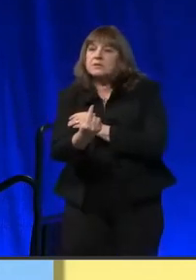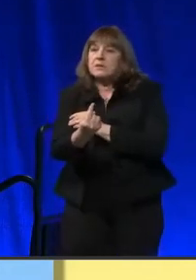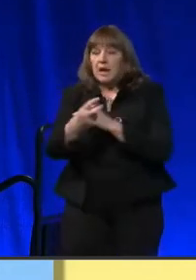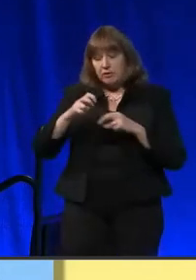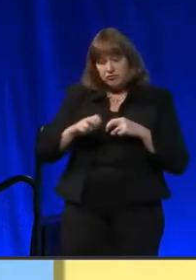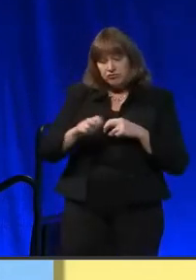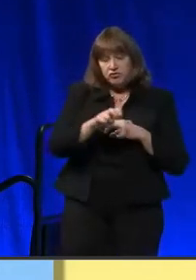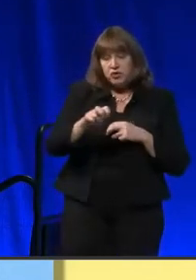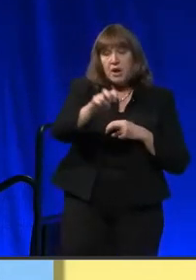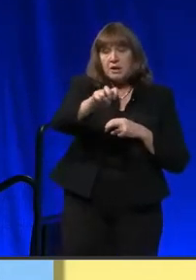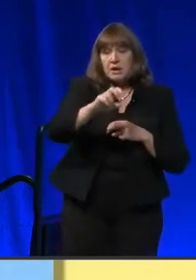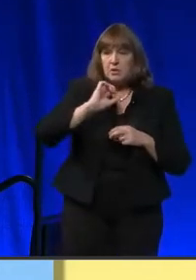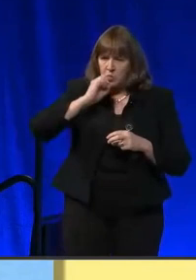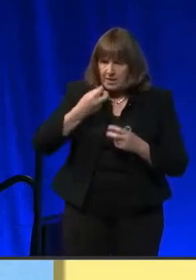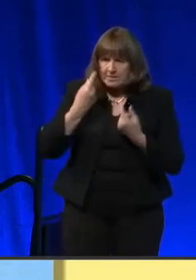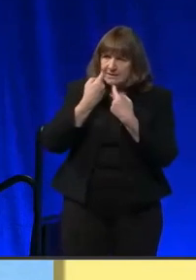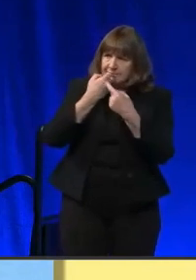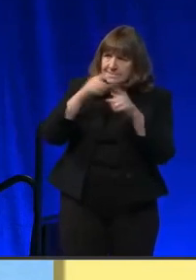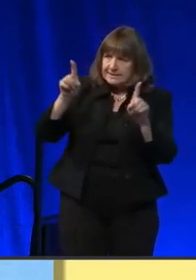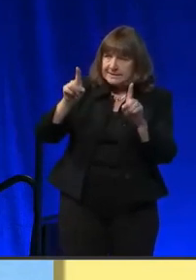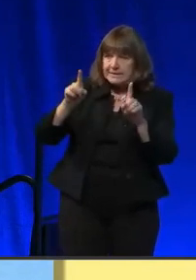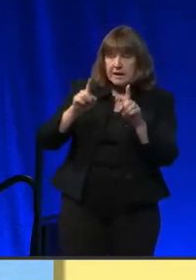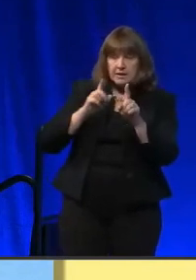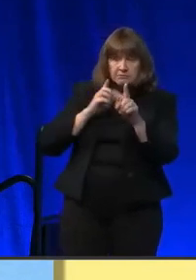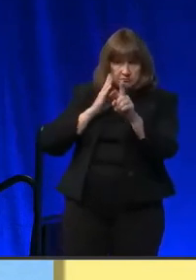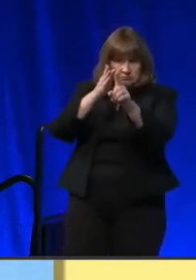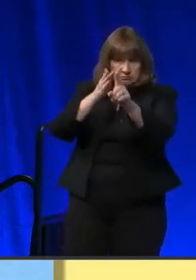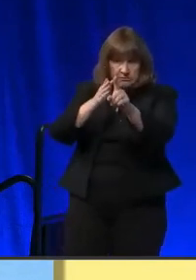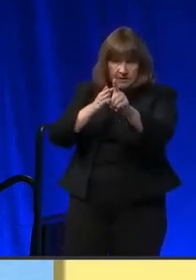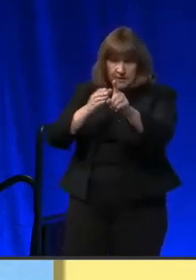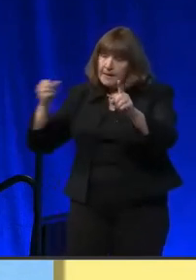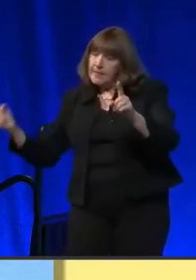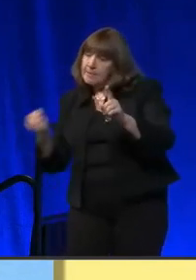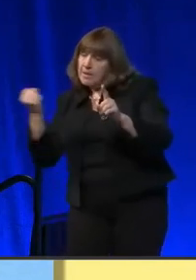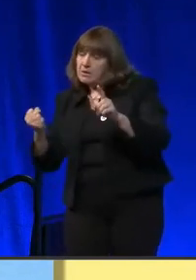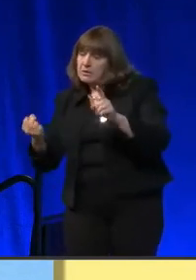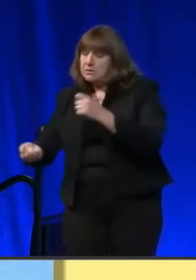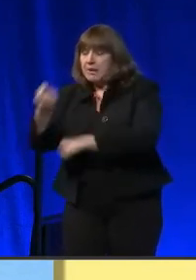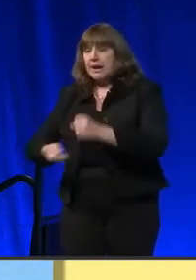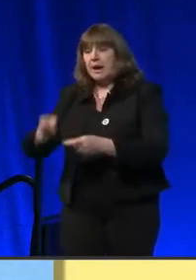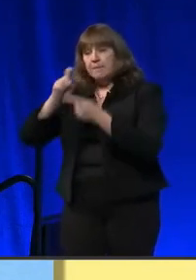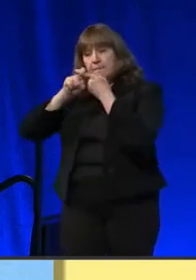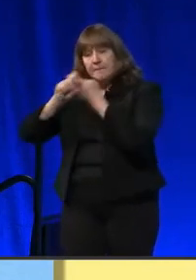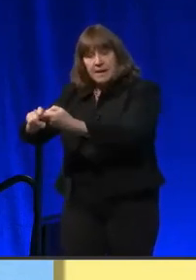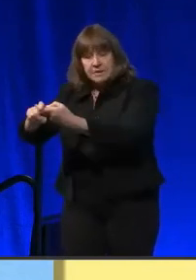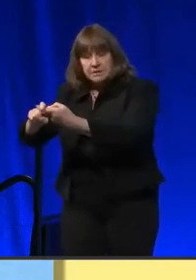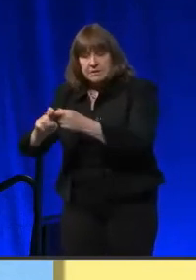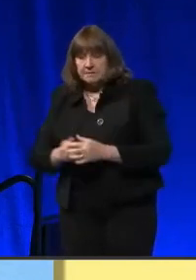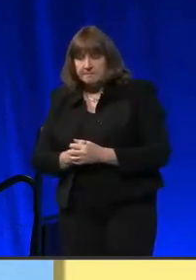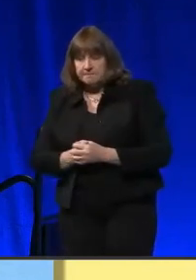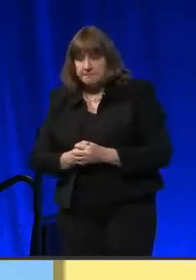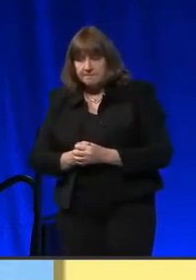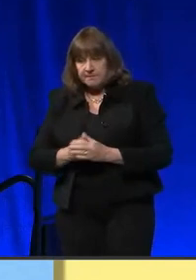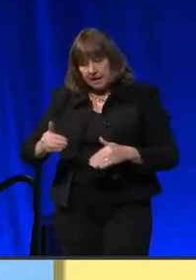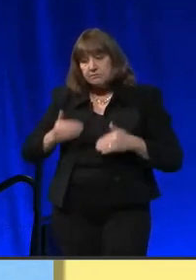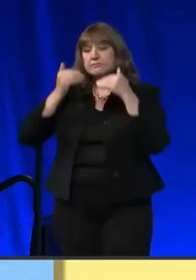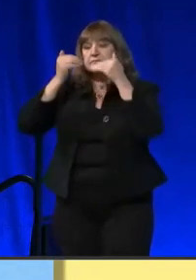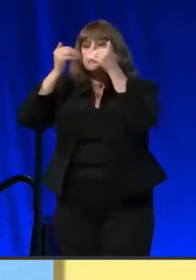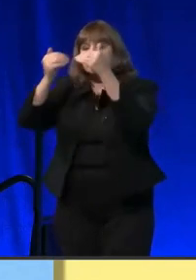journey towards it will then be seen as the ability to make those powers permanent and to go on to nation